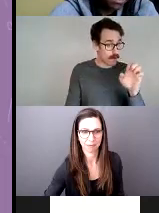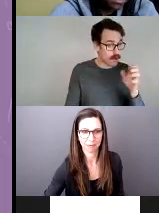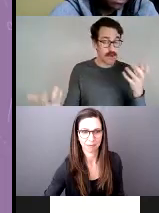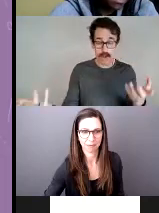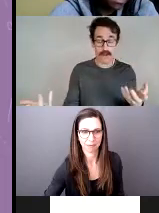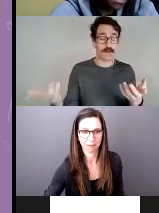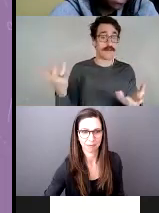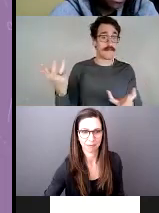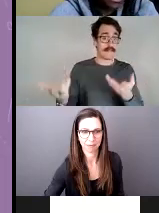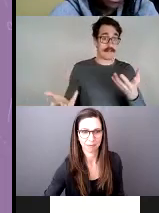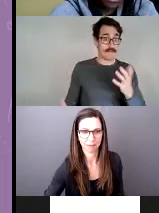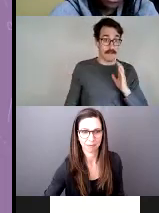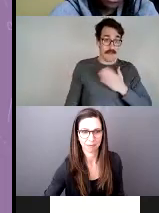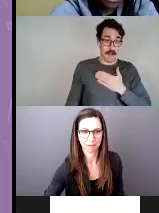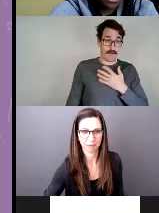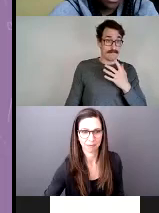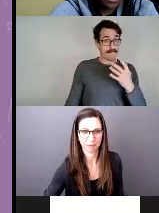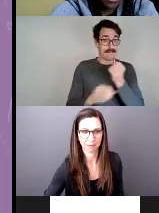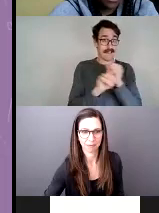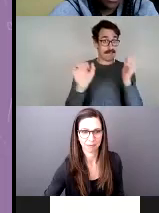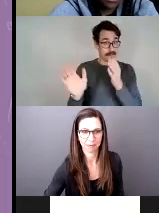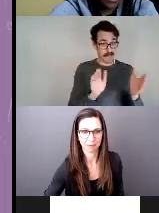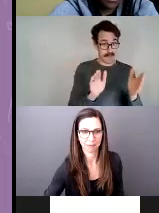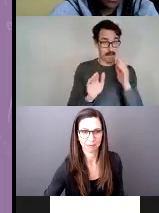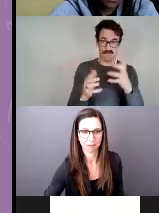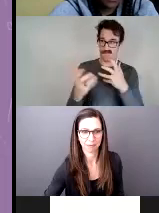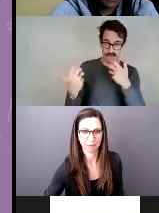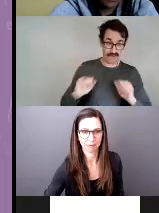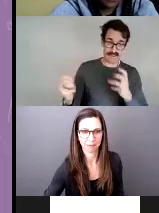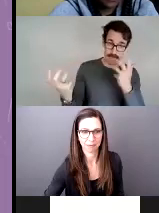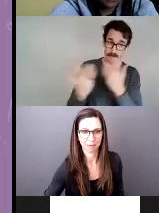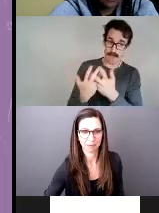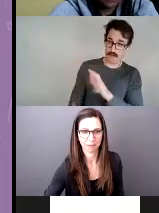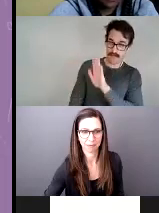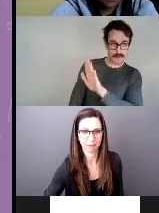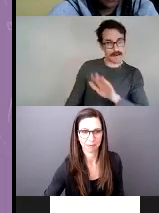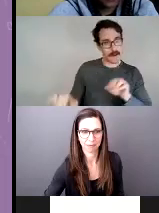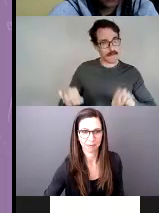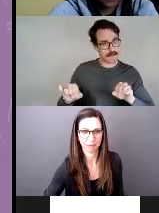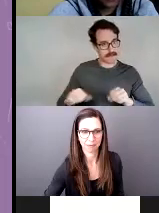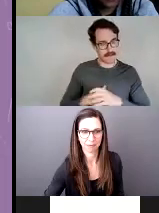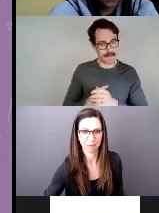safety plan based on what their presenting issues are. Similarly, with care partners or family